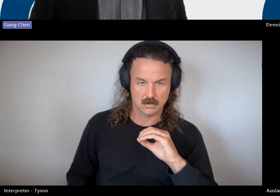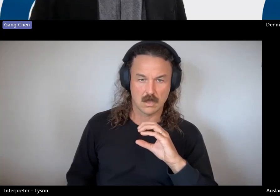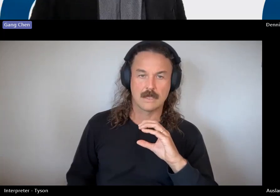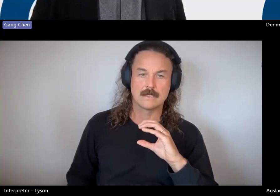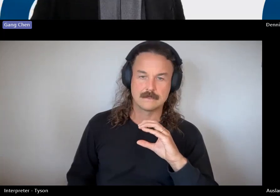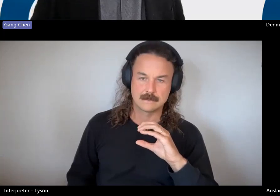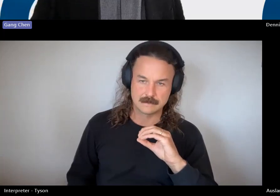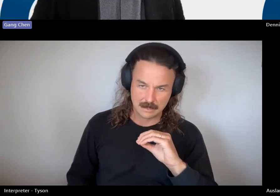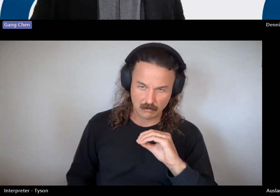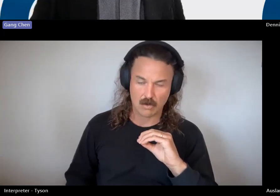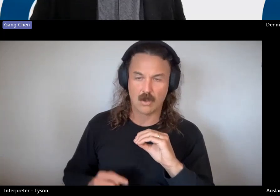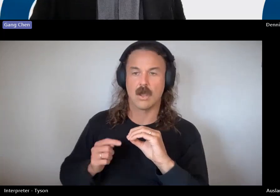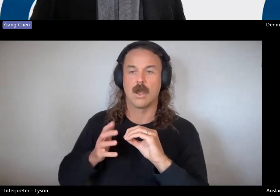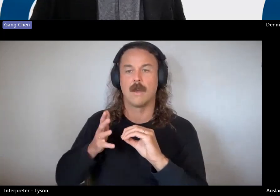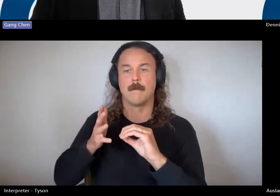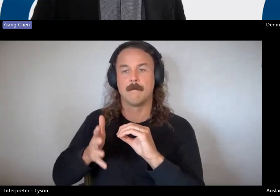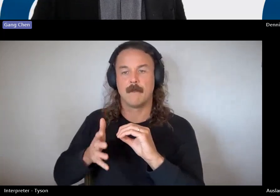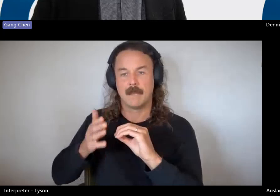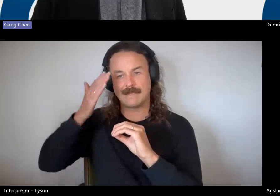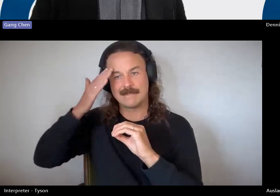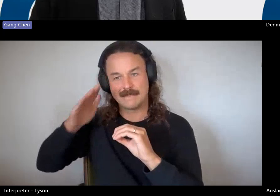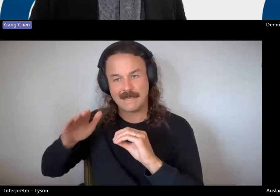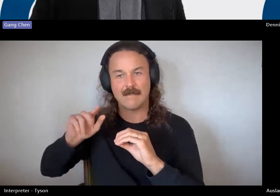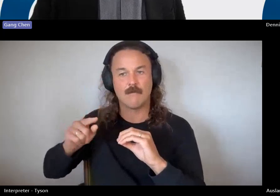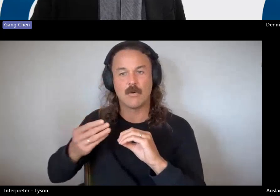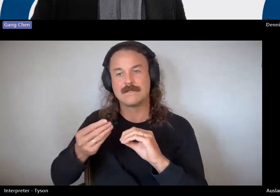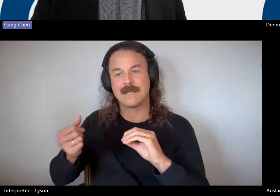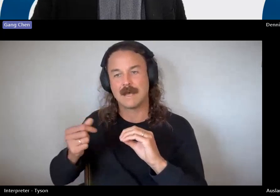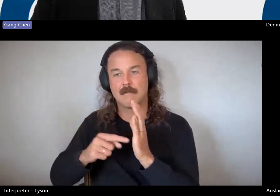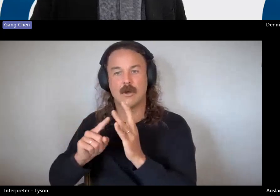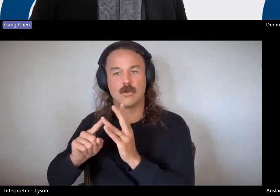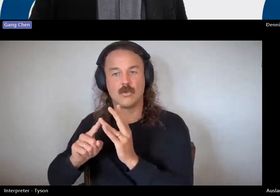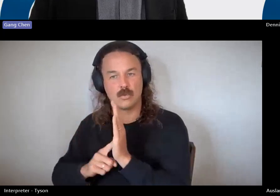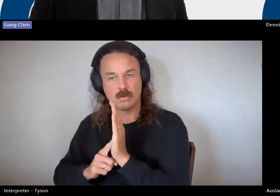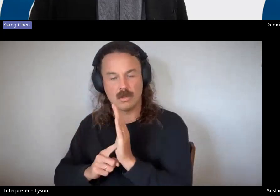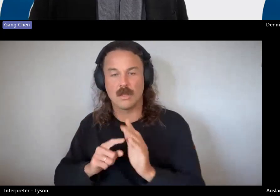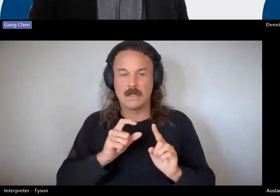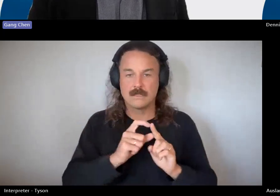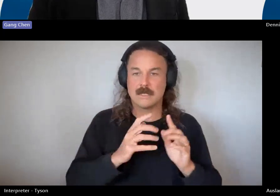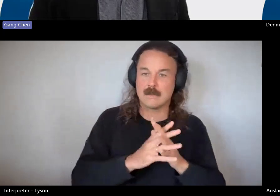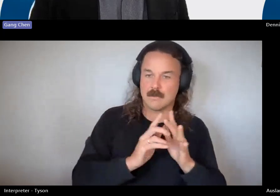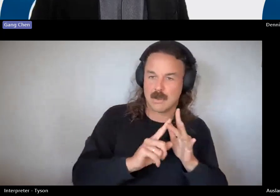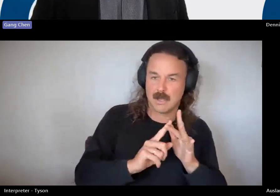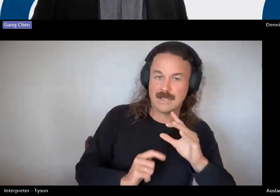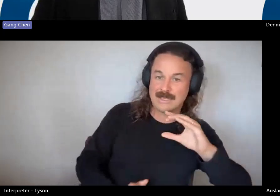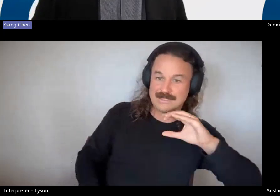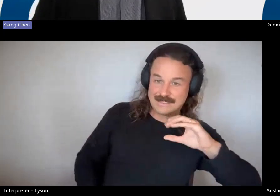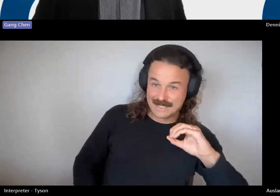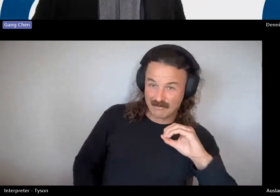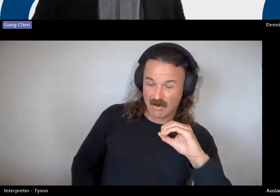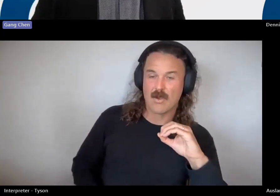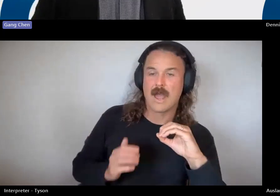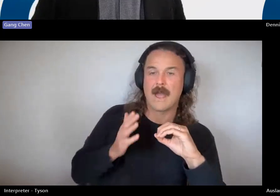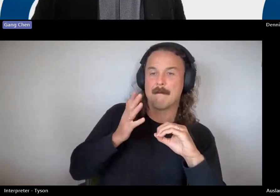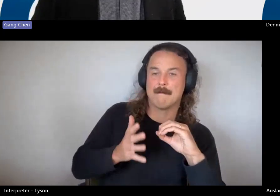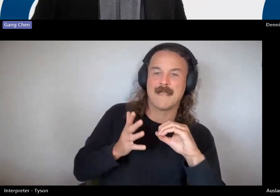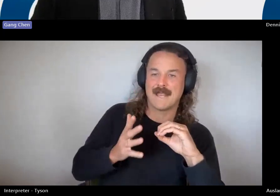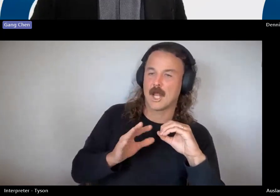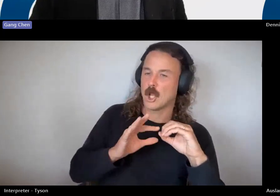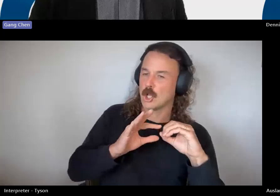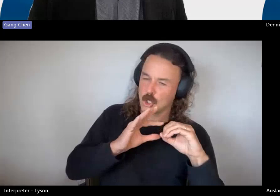well-being index, the 0 is representing the lowest well-being for defined by 14 items. So that's not equal to death,